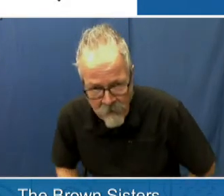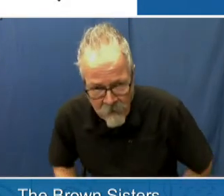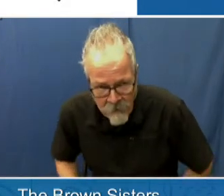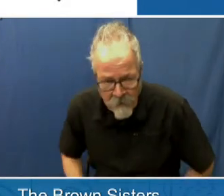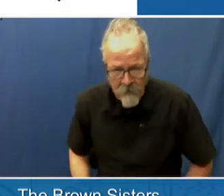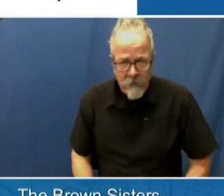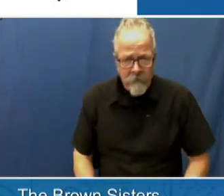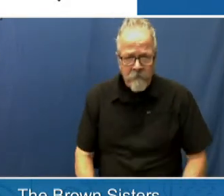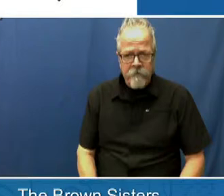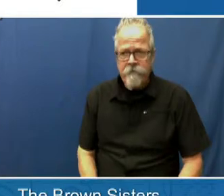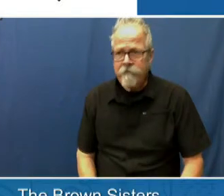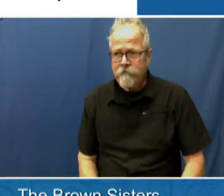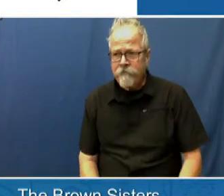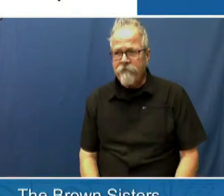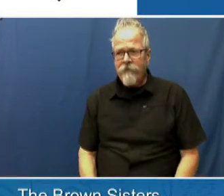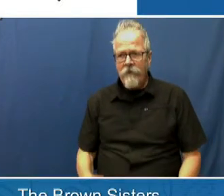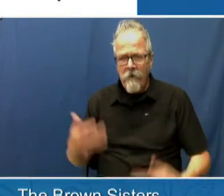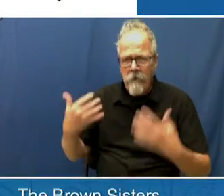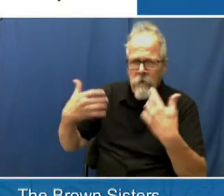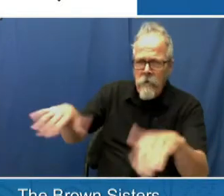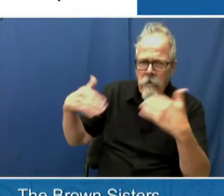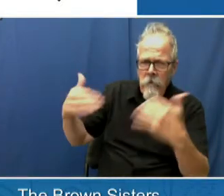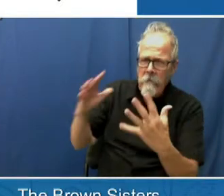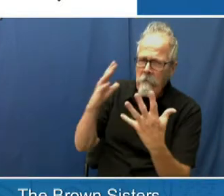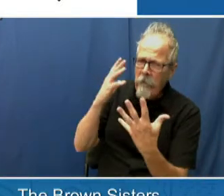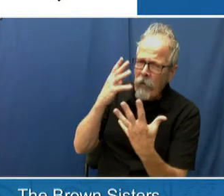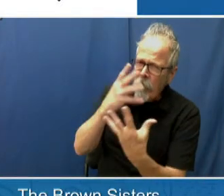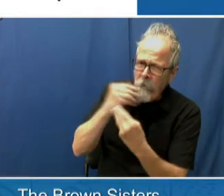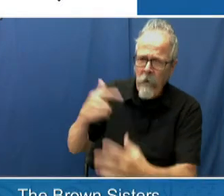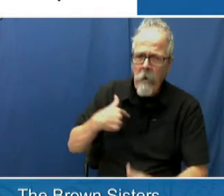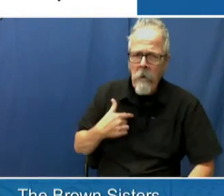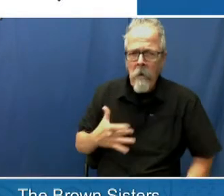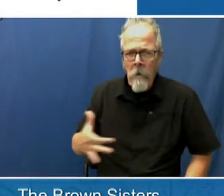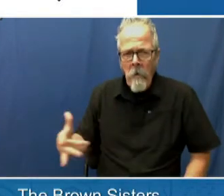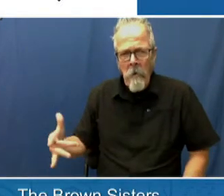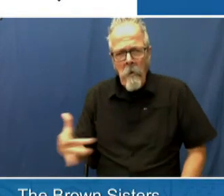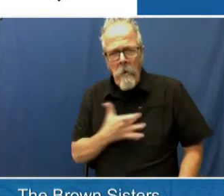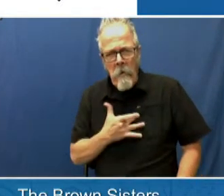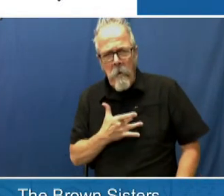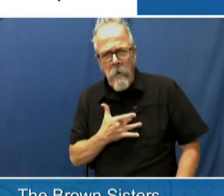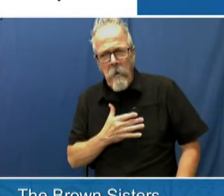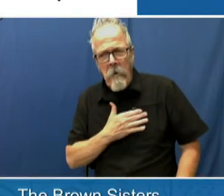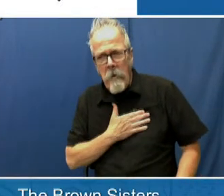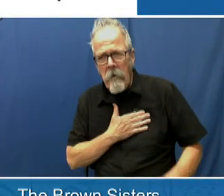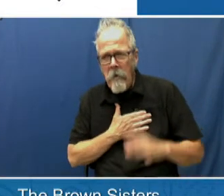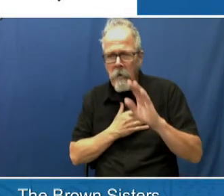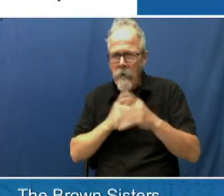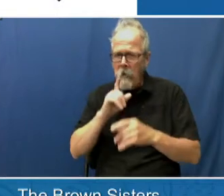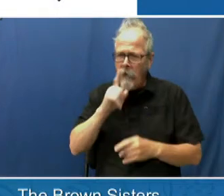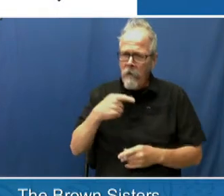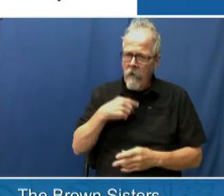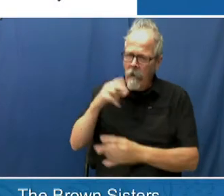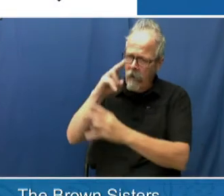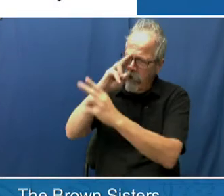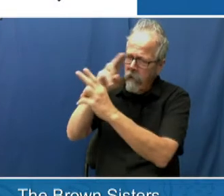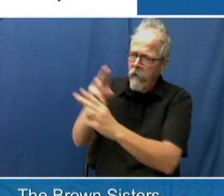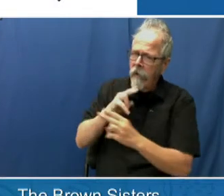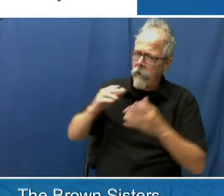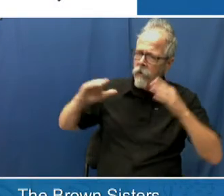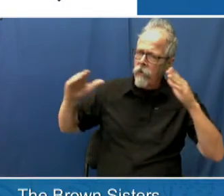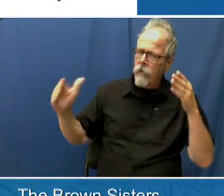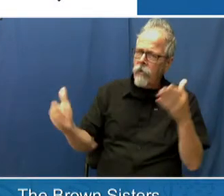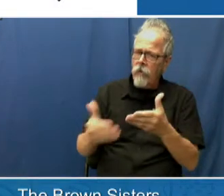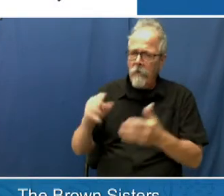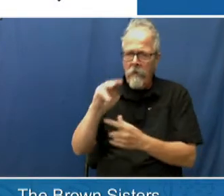love. That was beautiful. That was beautiful. And at this moment in time, it is a great honor of mine to introduce the mayor of Portland, Mayor